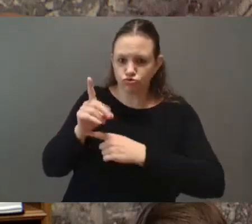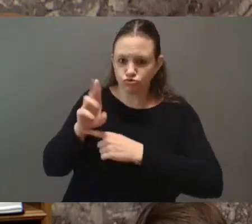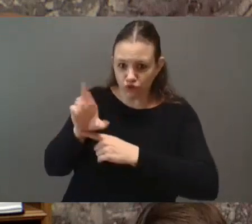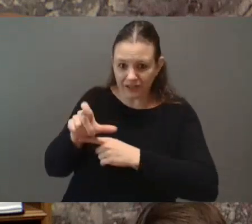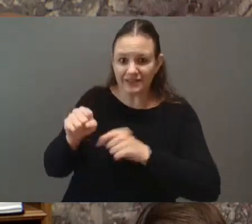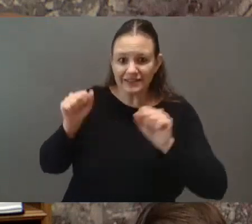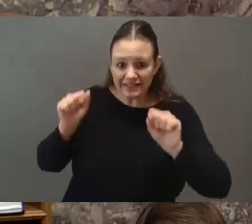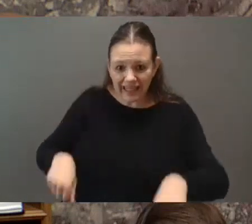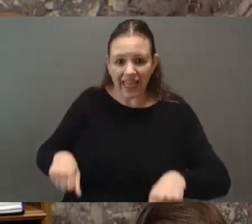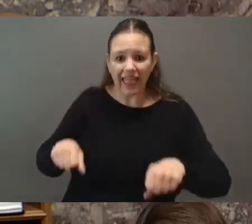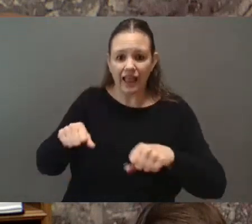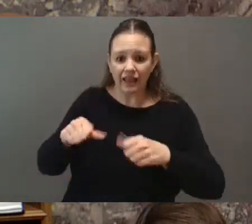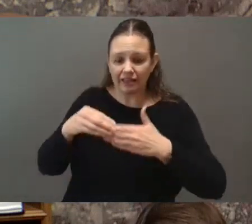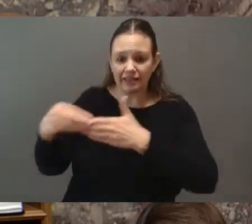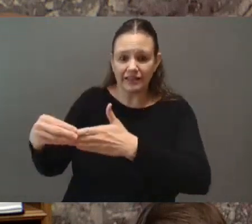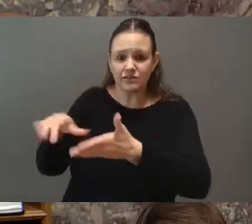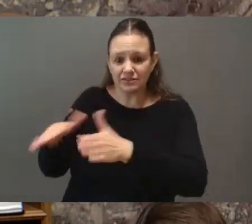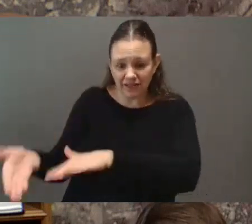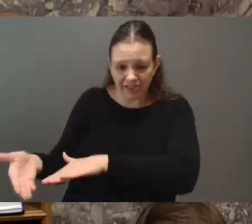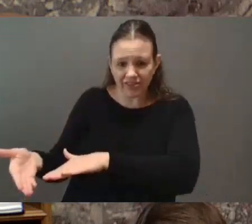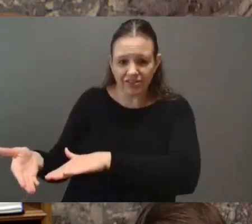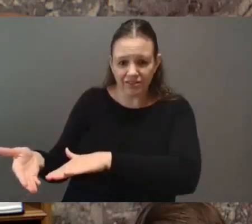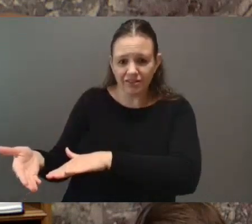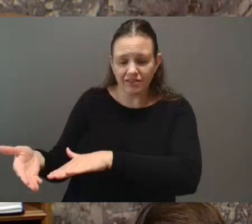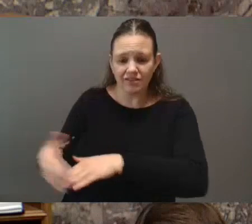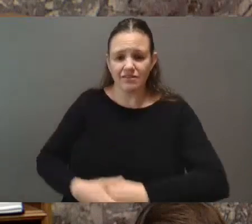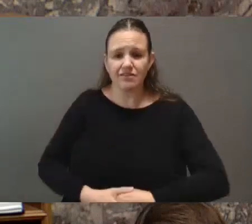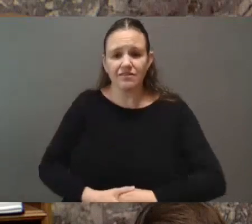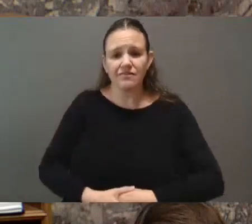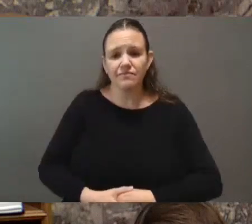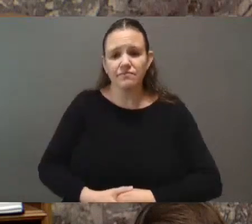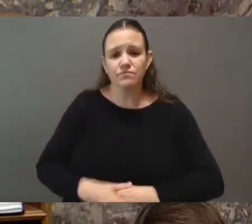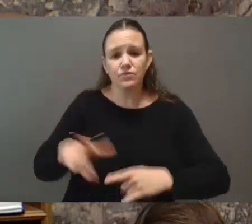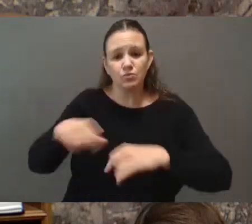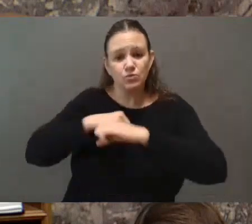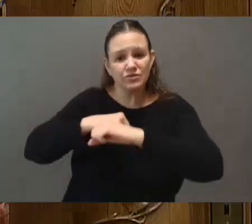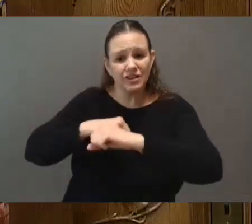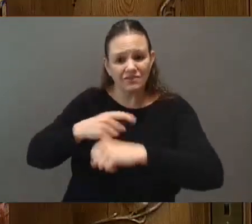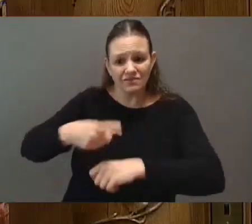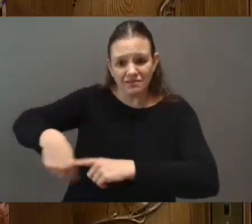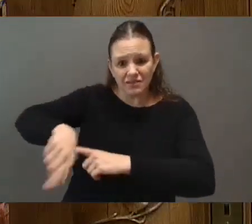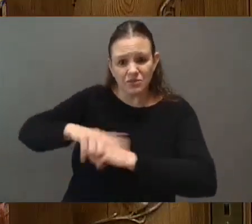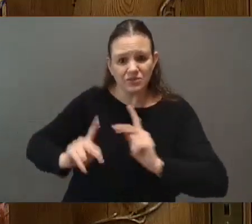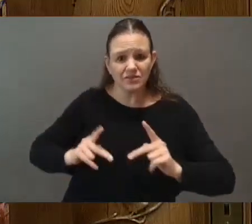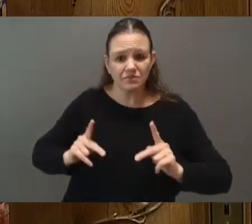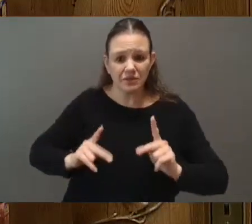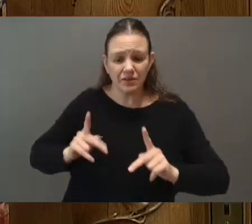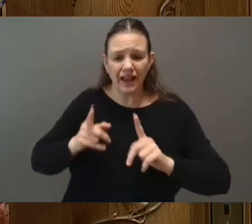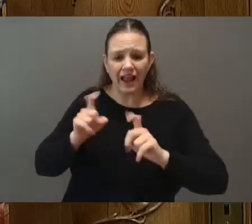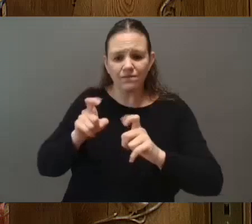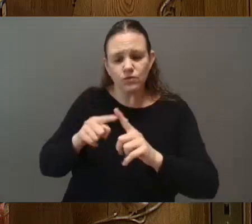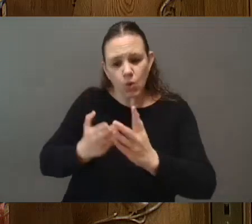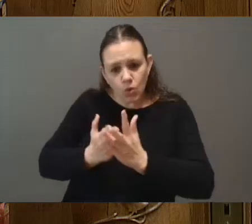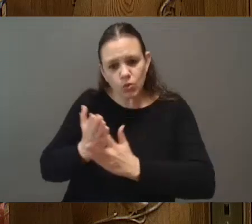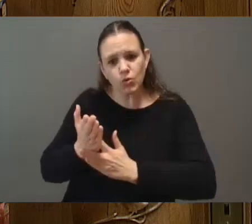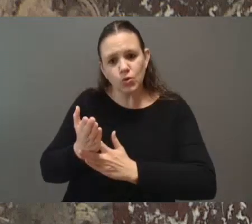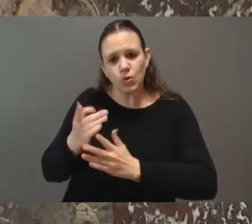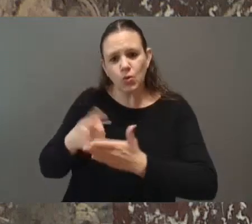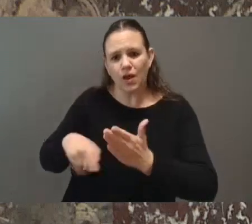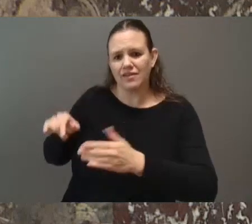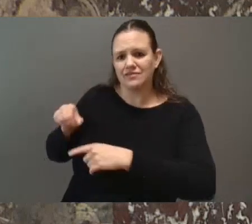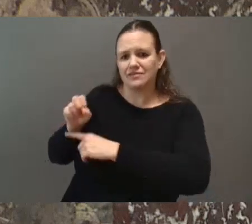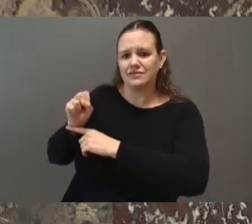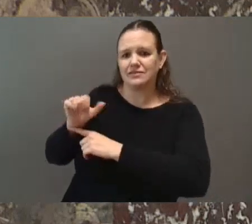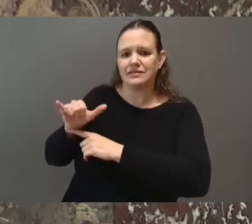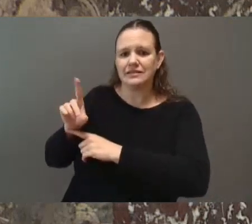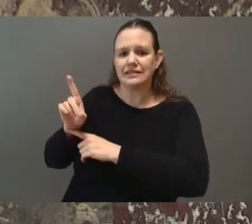people from not having to go through what Sydney and her family have had to deal with? Premier. Thank you, Honourable